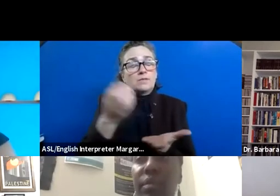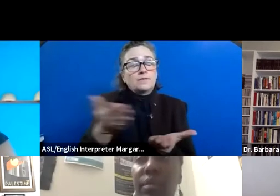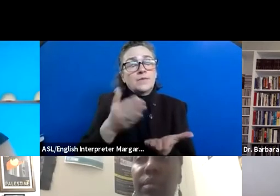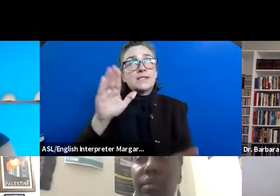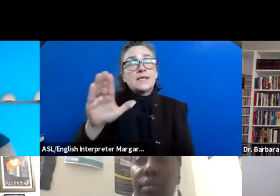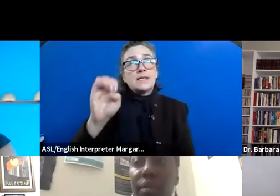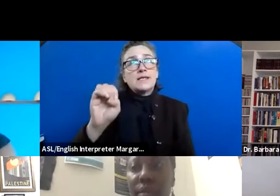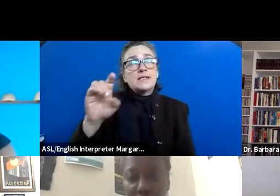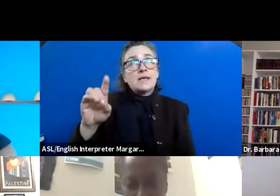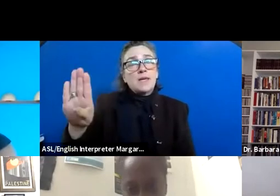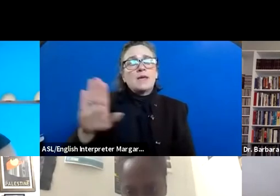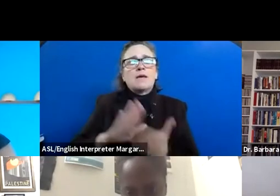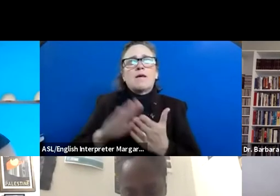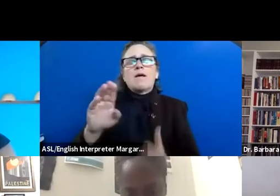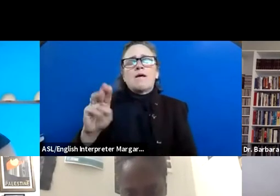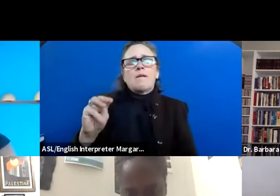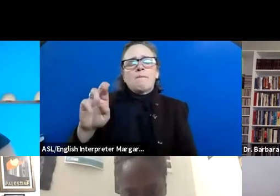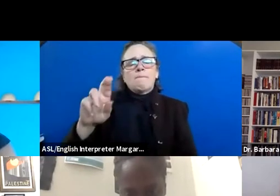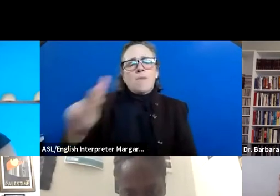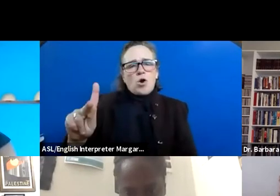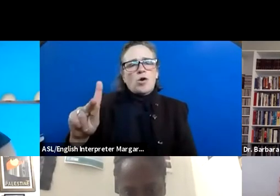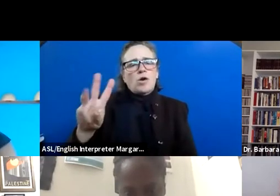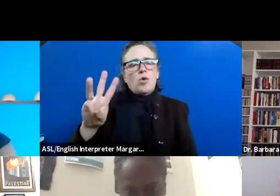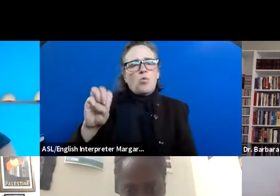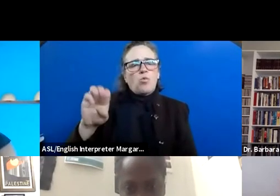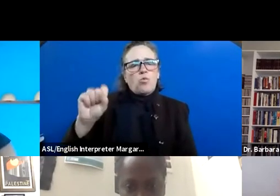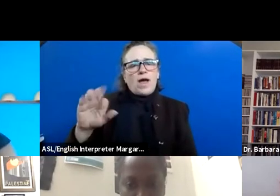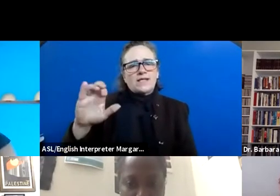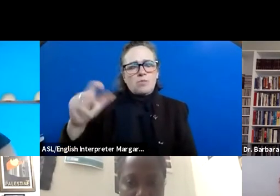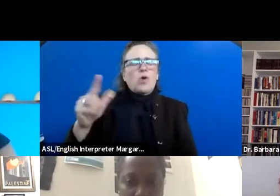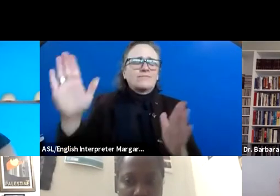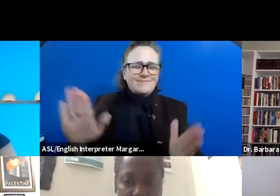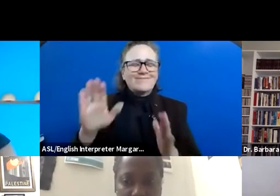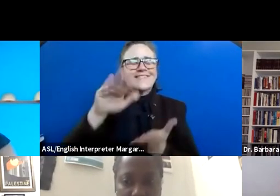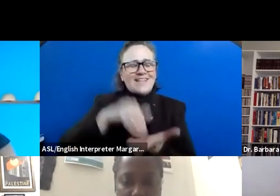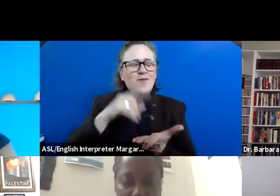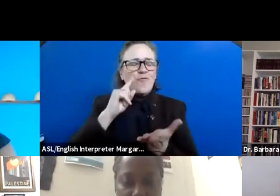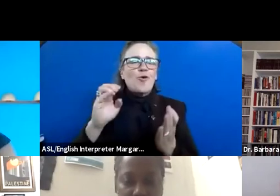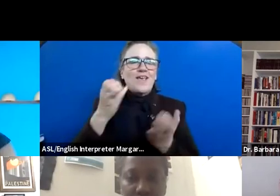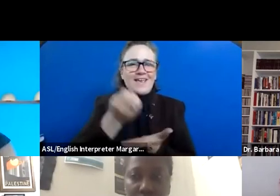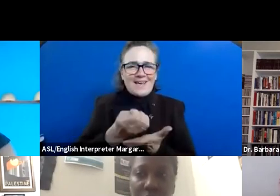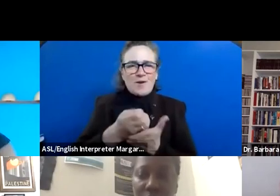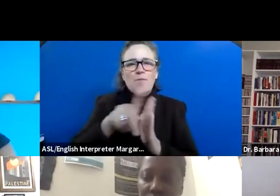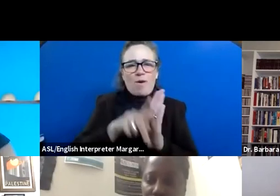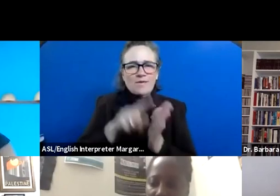CEDP, it's Mark Weisbrot's institute in DC, the Center for Economic Policy Research, has